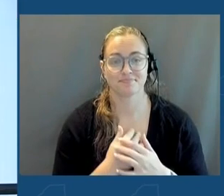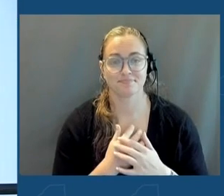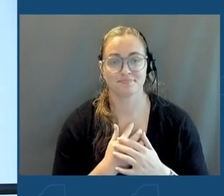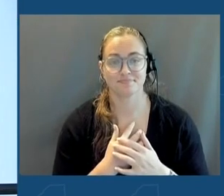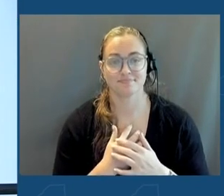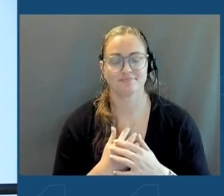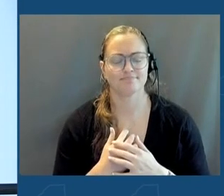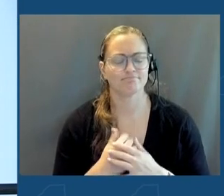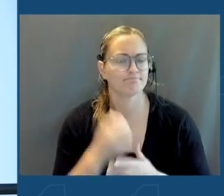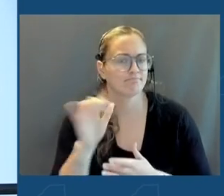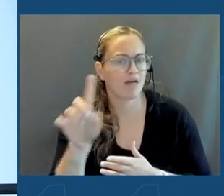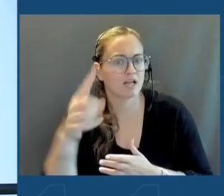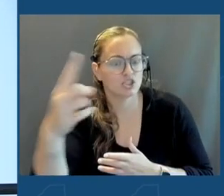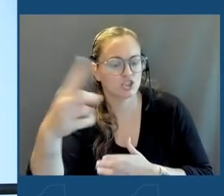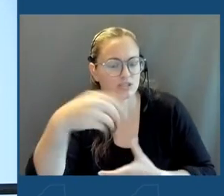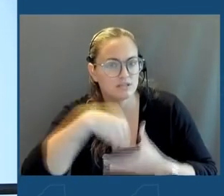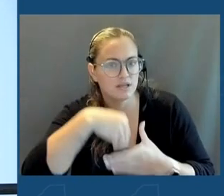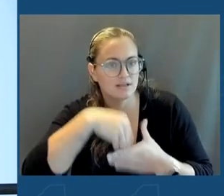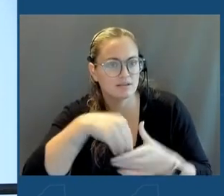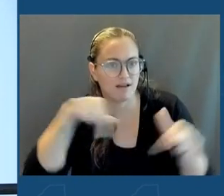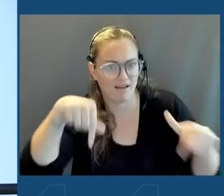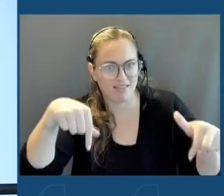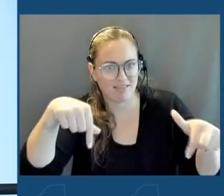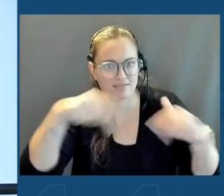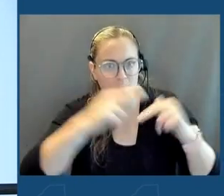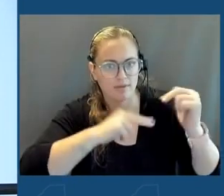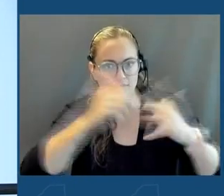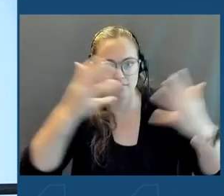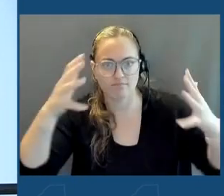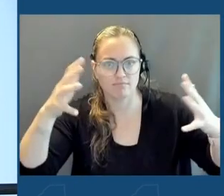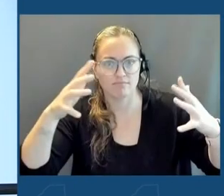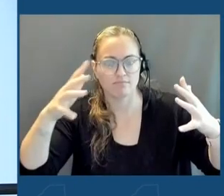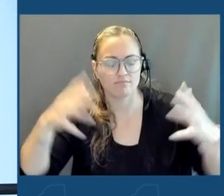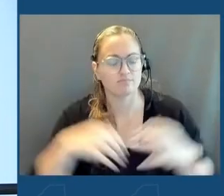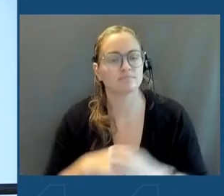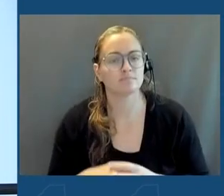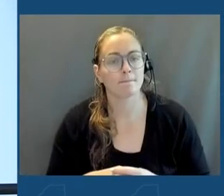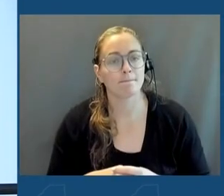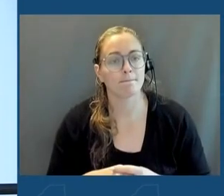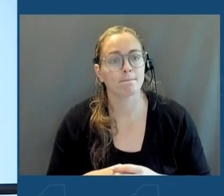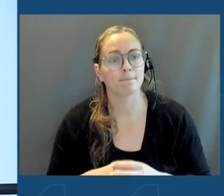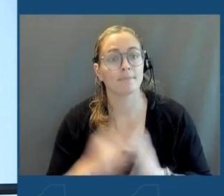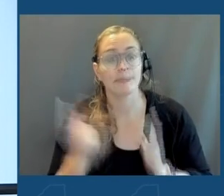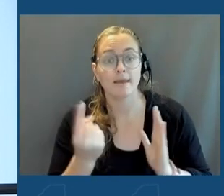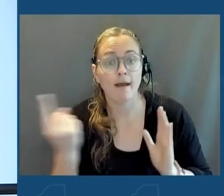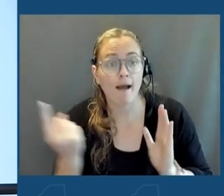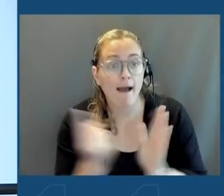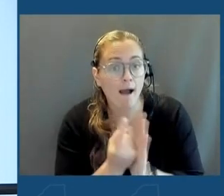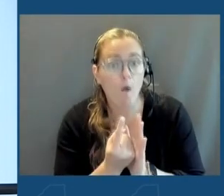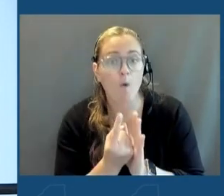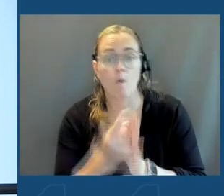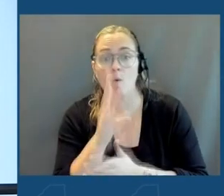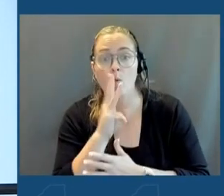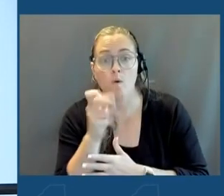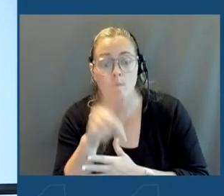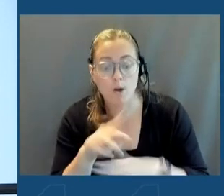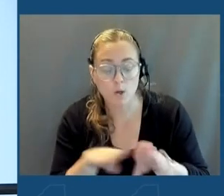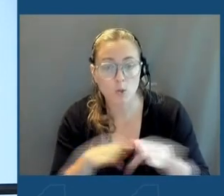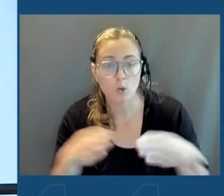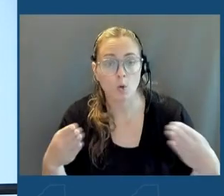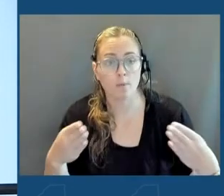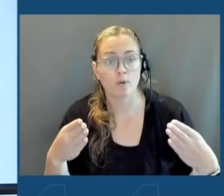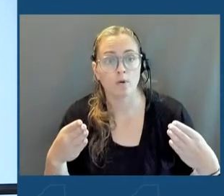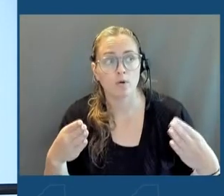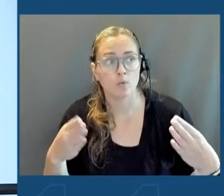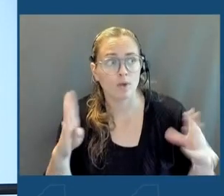And that's just inside this box, right? So what the addition, with the hours that the water park are open, we have to feed people